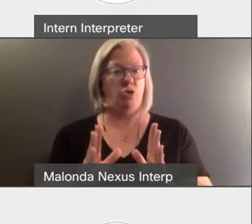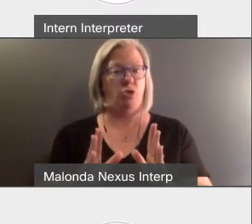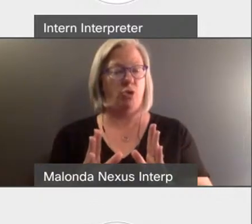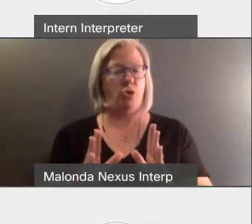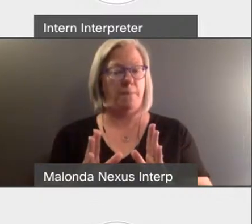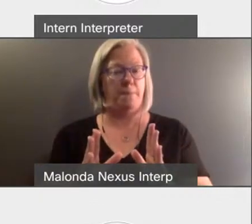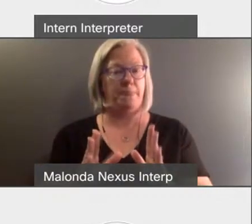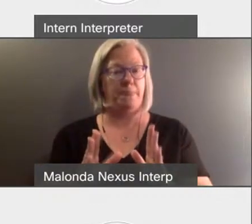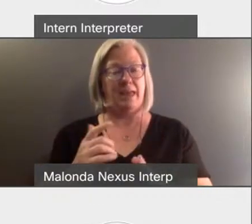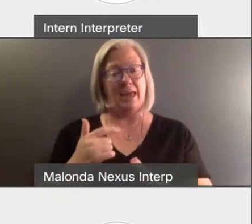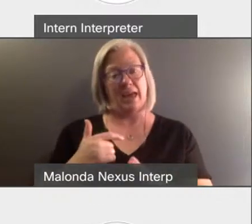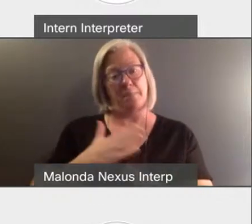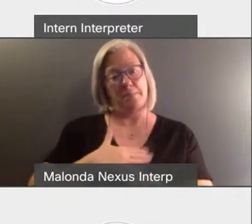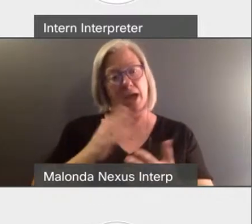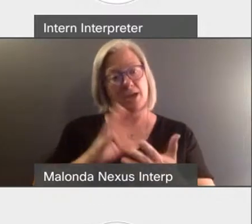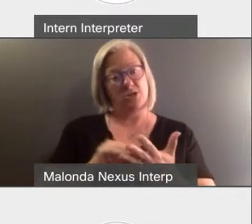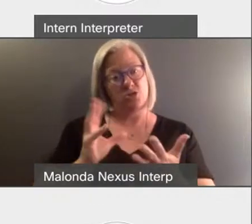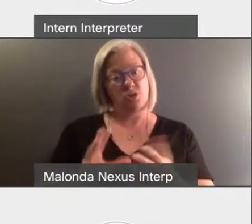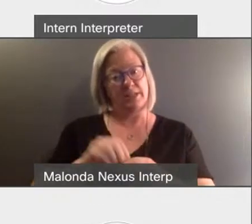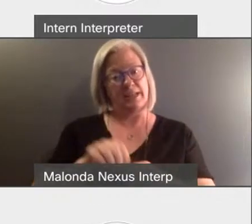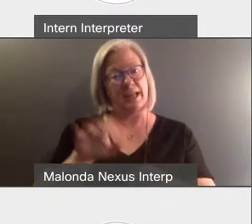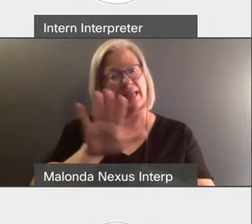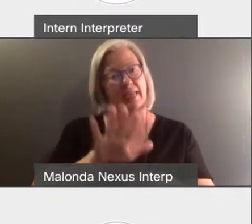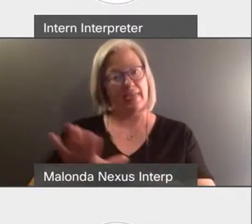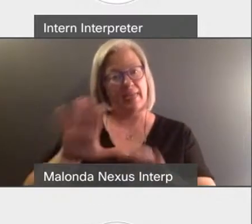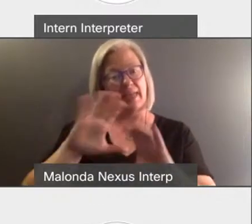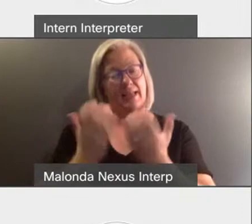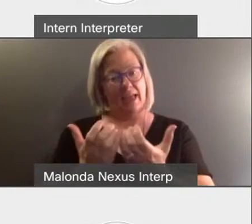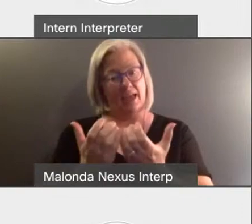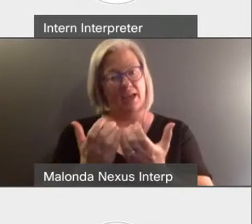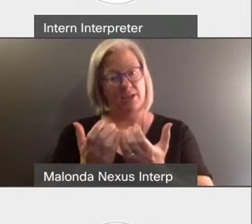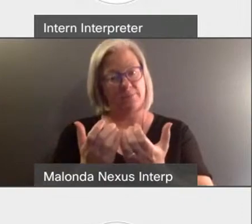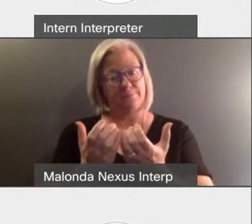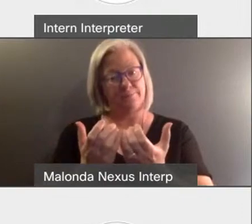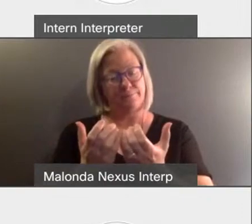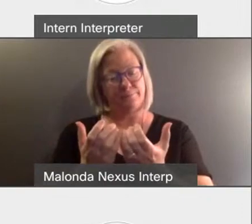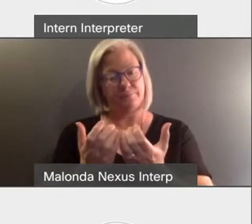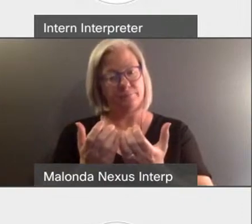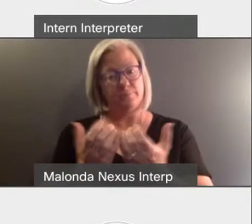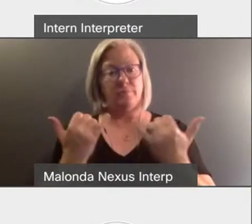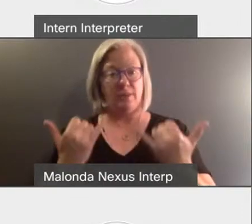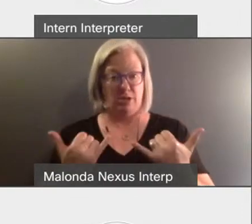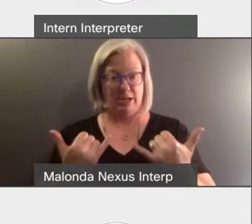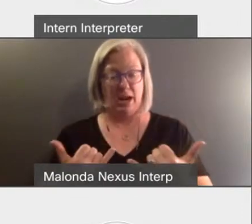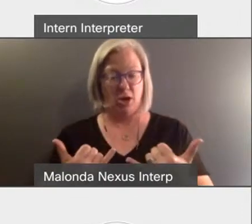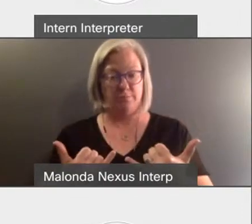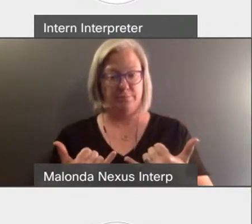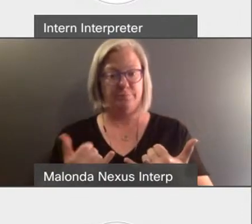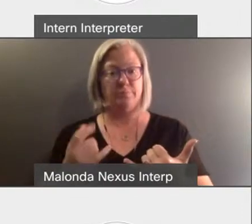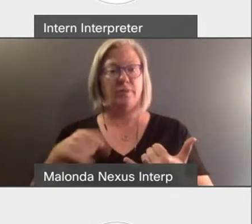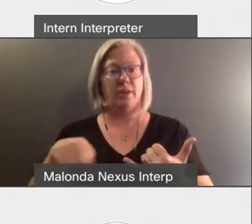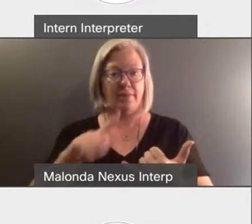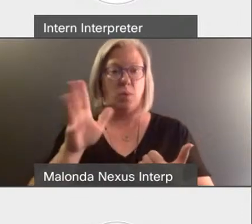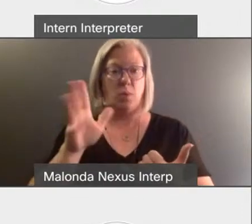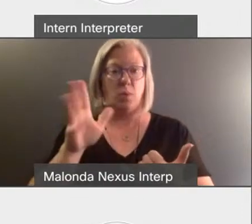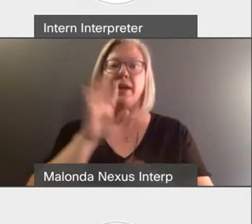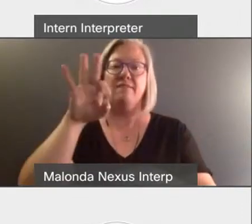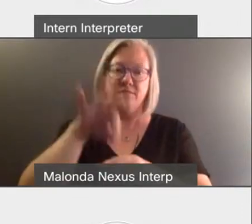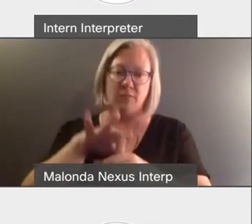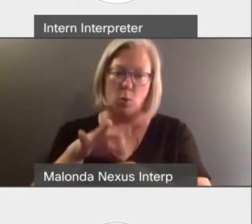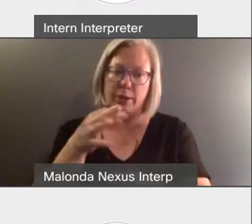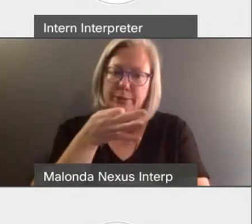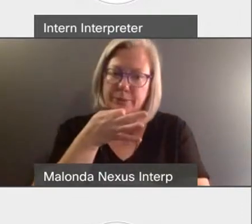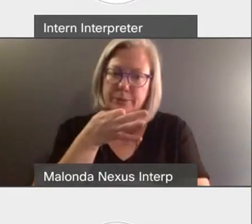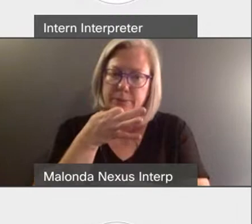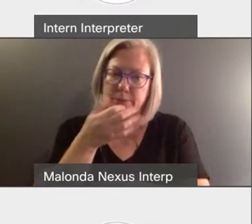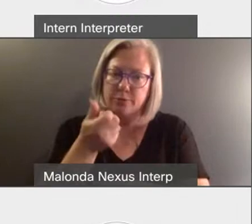who I have as my students in the who I have in my classroom right now will be voting in just a few